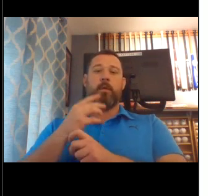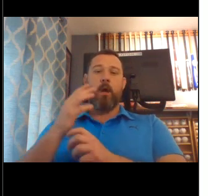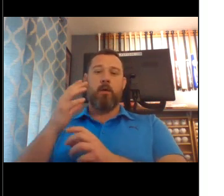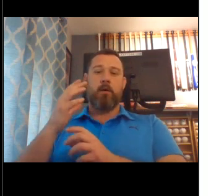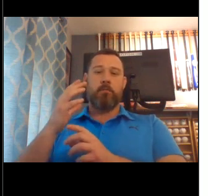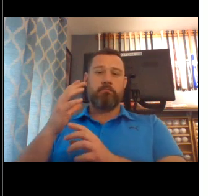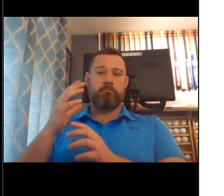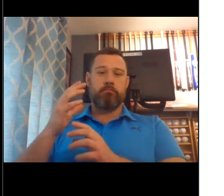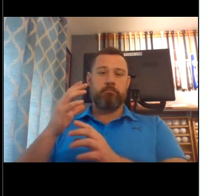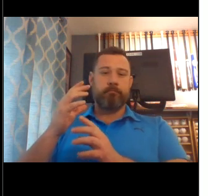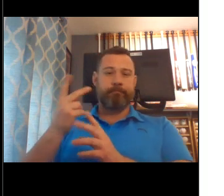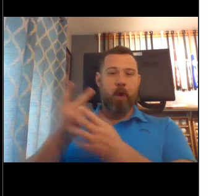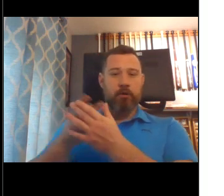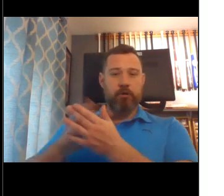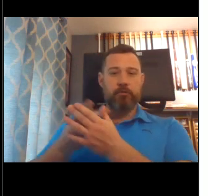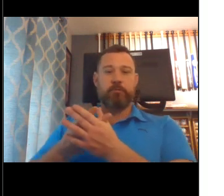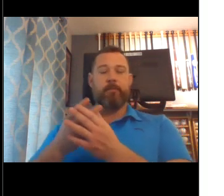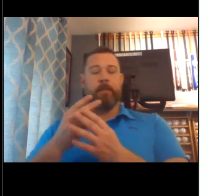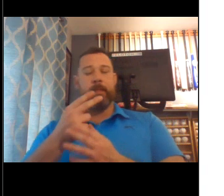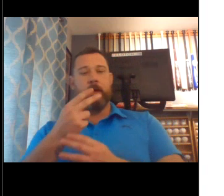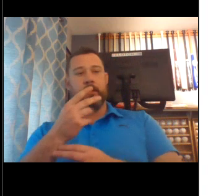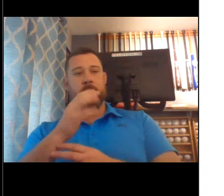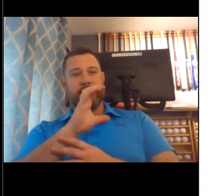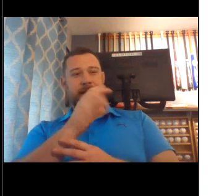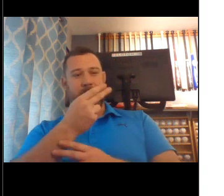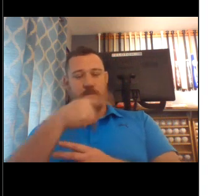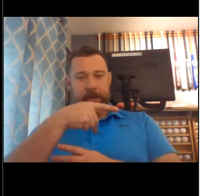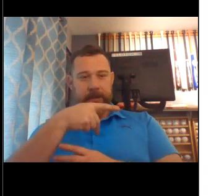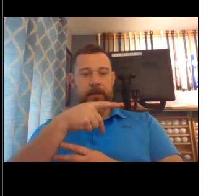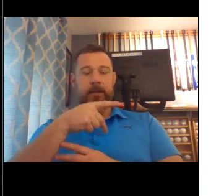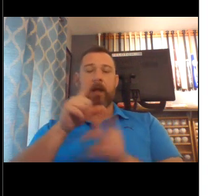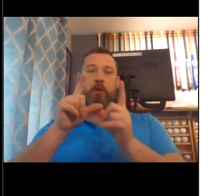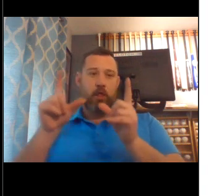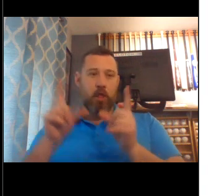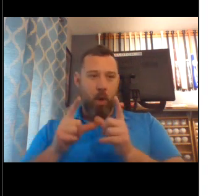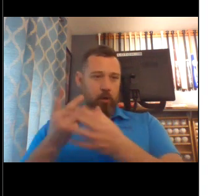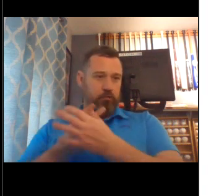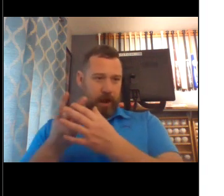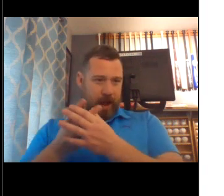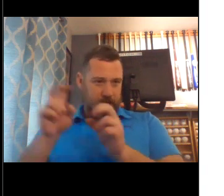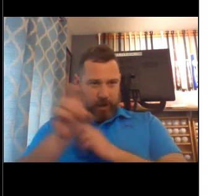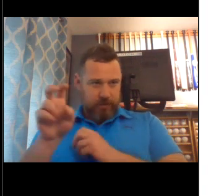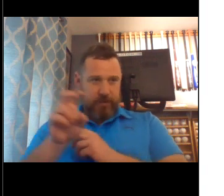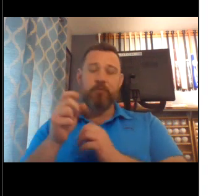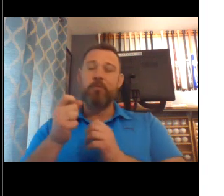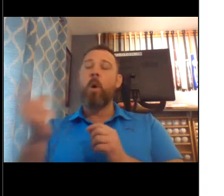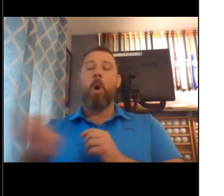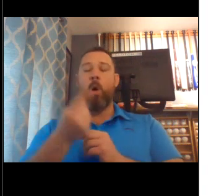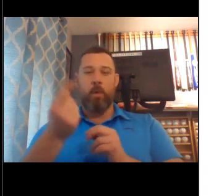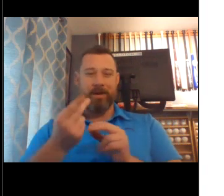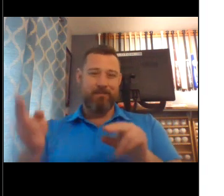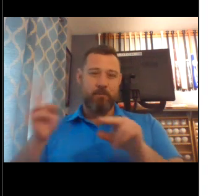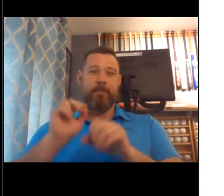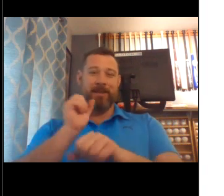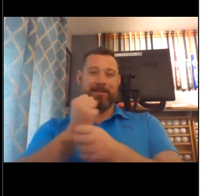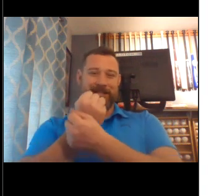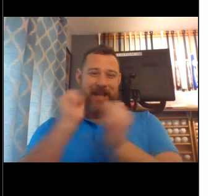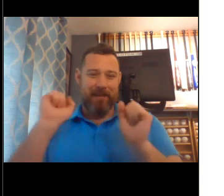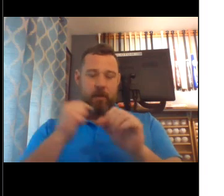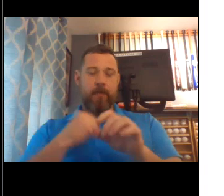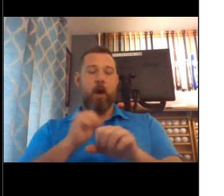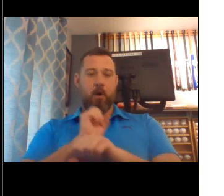with our partners at the California Highway Patrol, and local transportation partners to always enhance the safety of all the workers on our